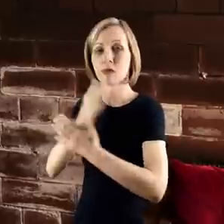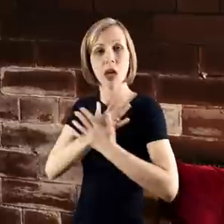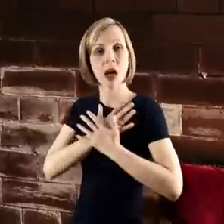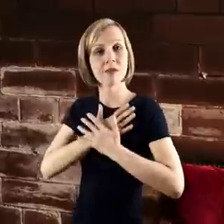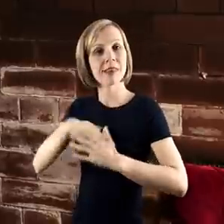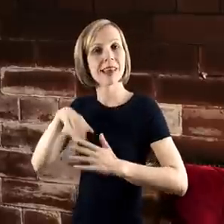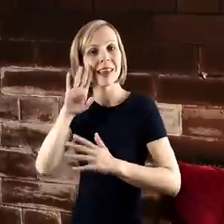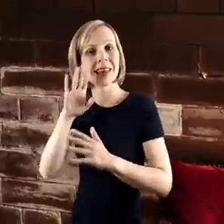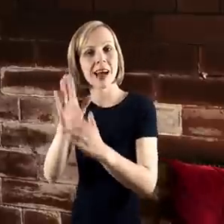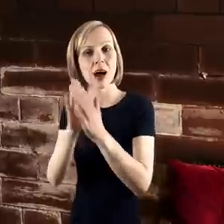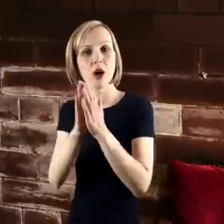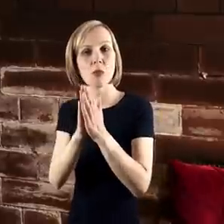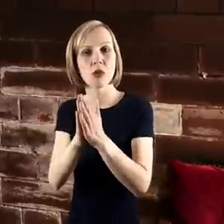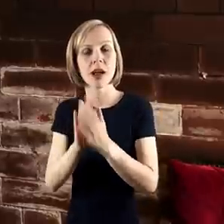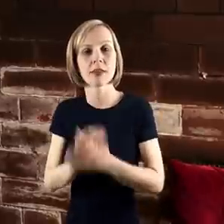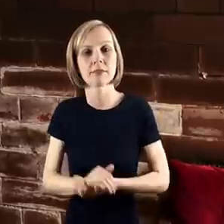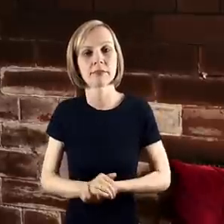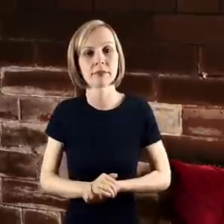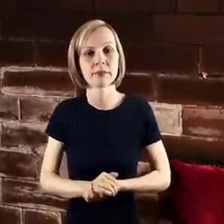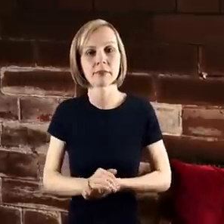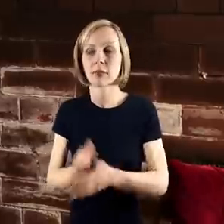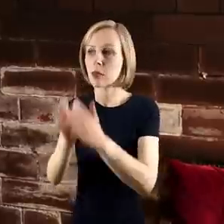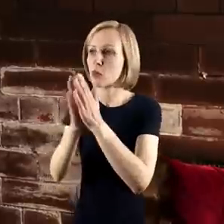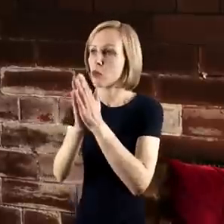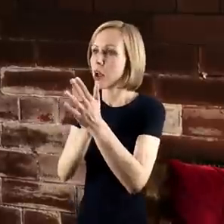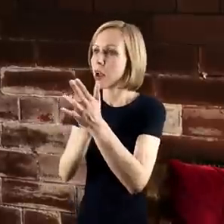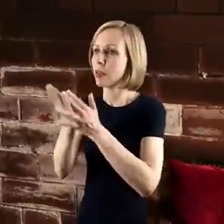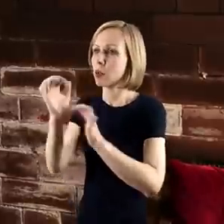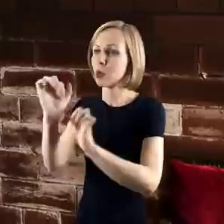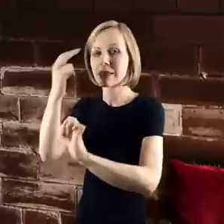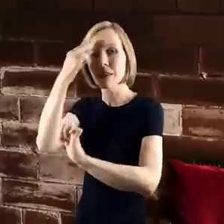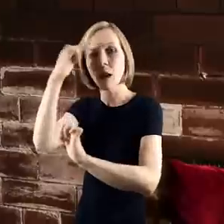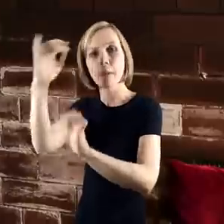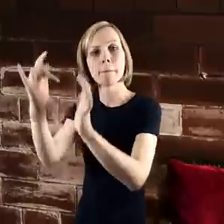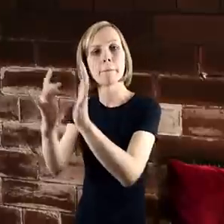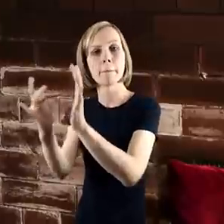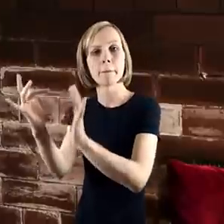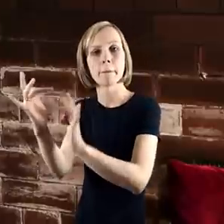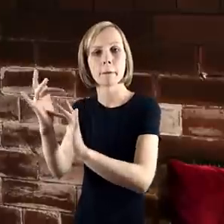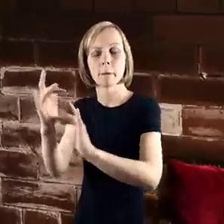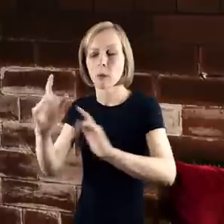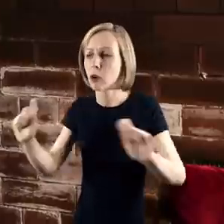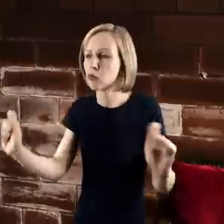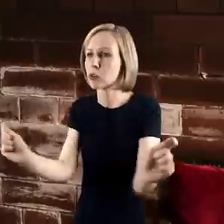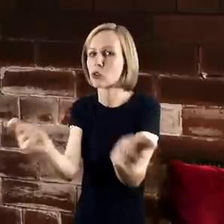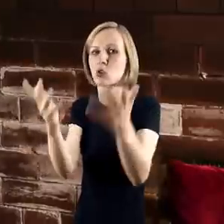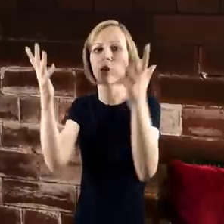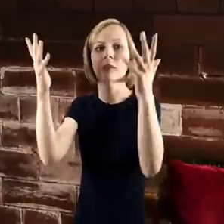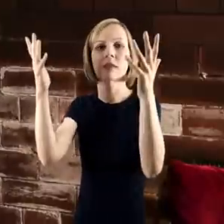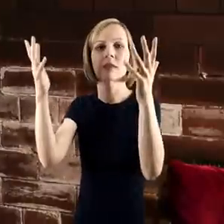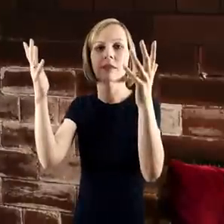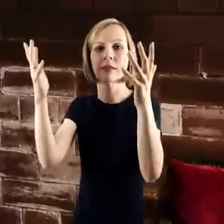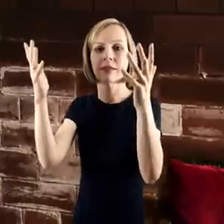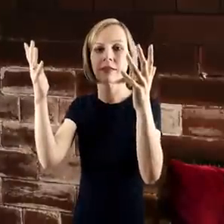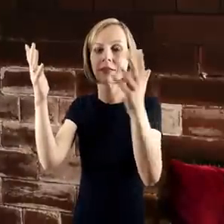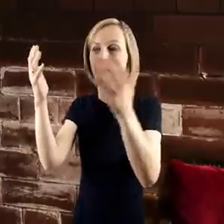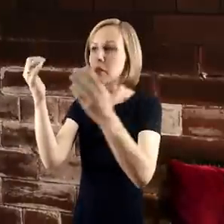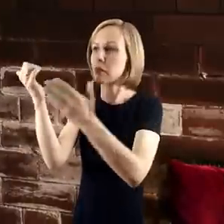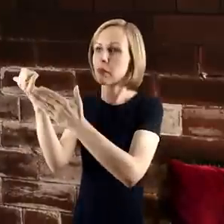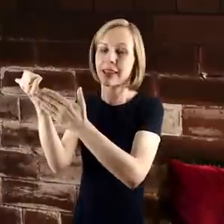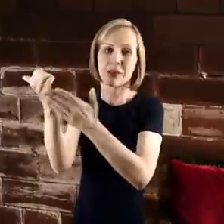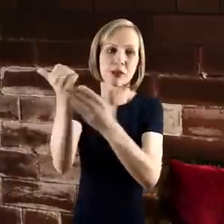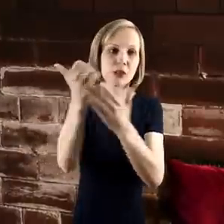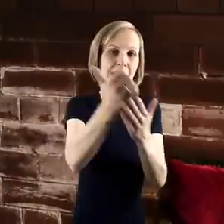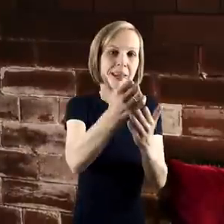prayer. We pray in the name of Christ, rejoicing in the grace given to his blessed